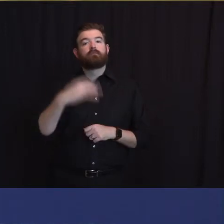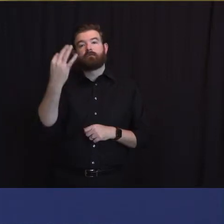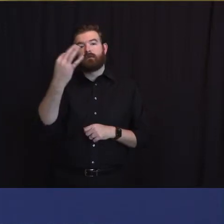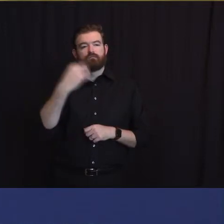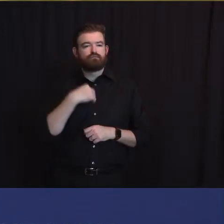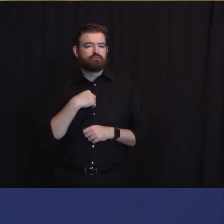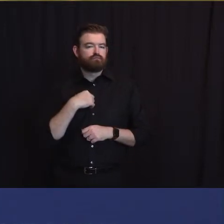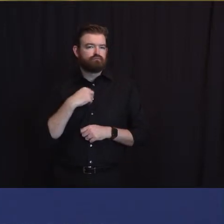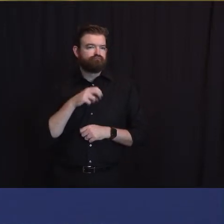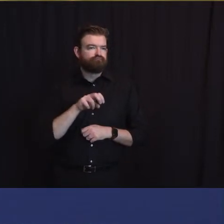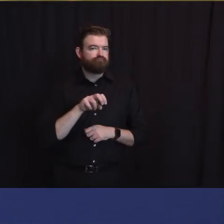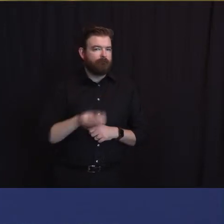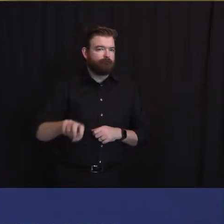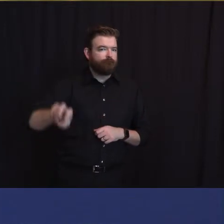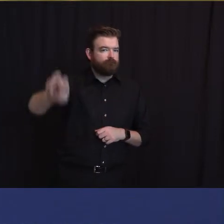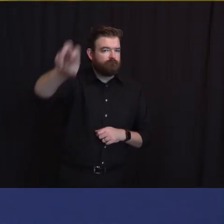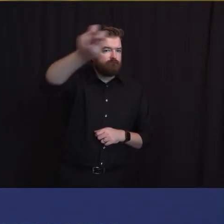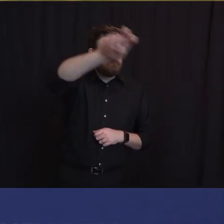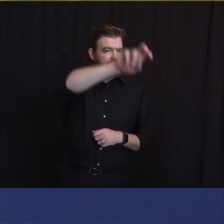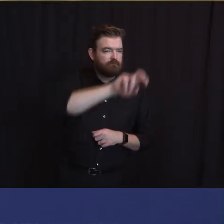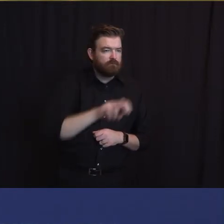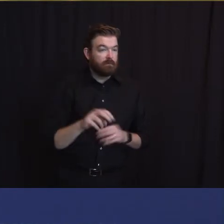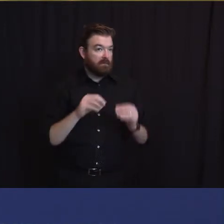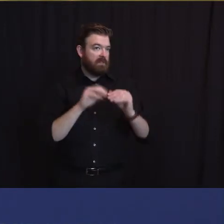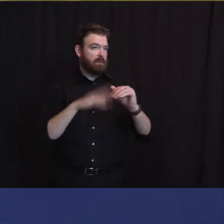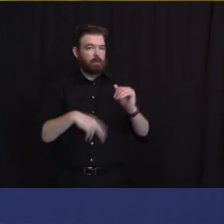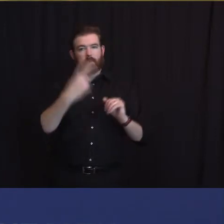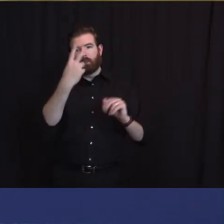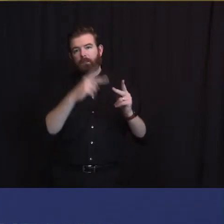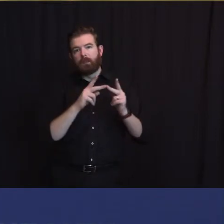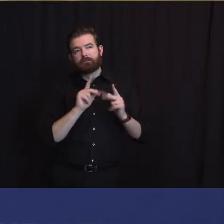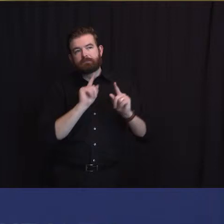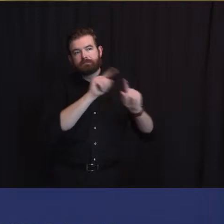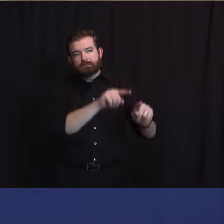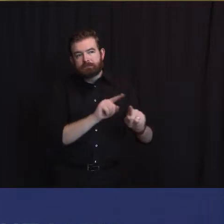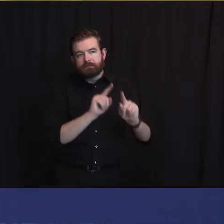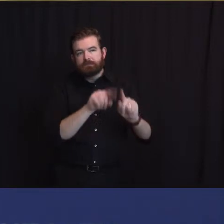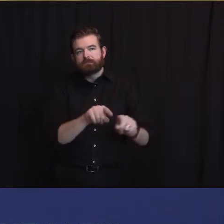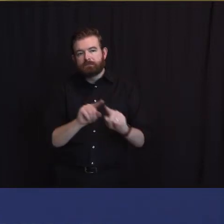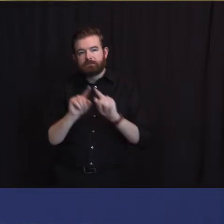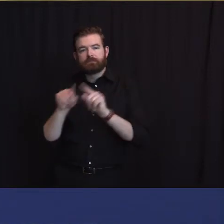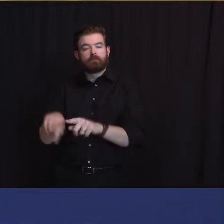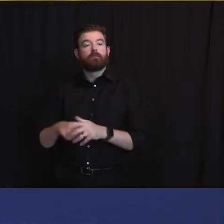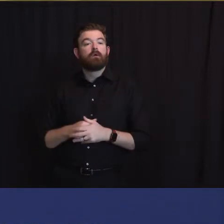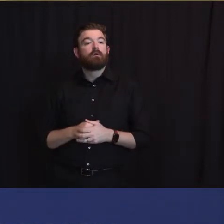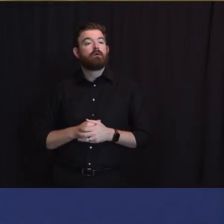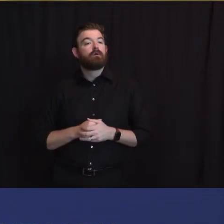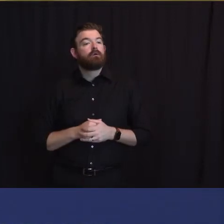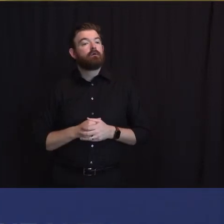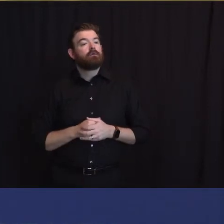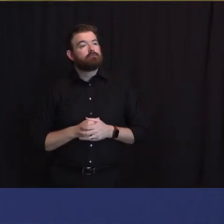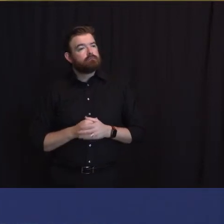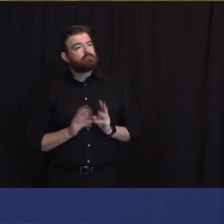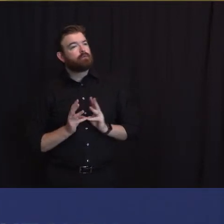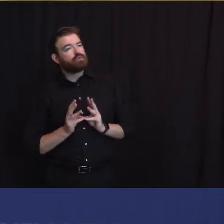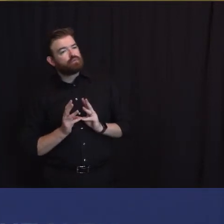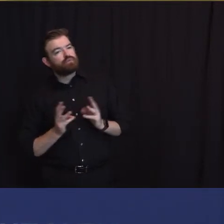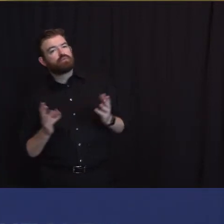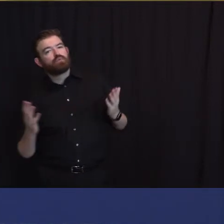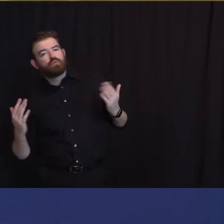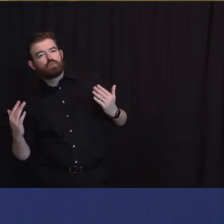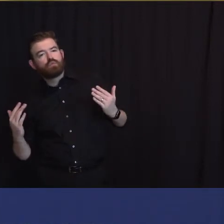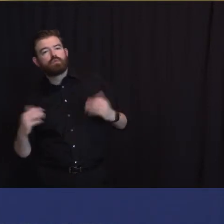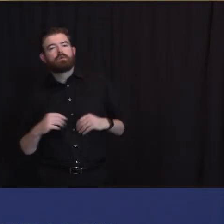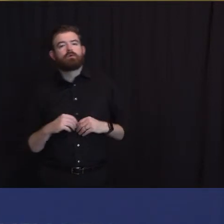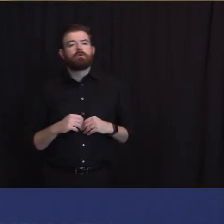there on Friday. And all kidding aside, the weather looks like a little bit cooler and a little bit wetter than we would like. Today and